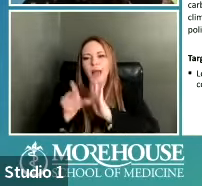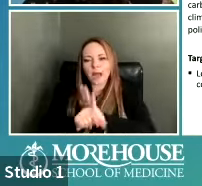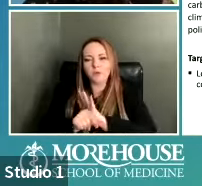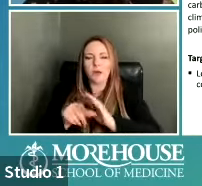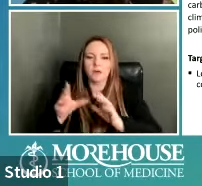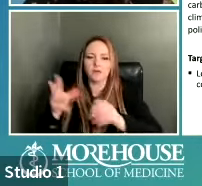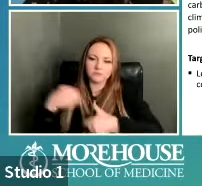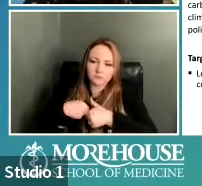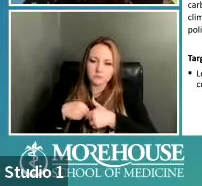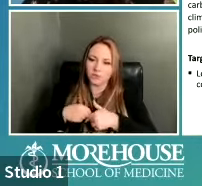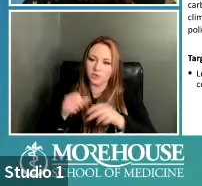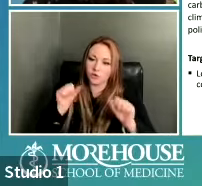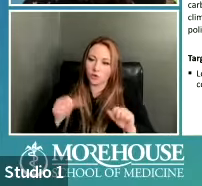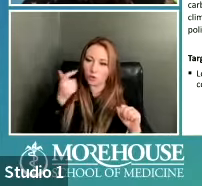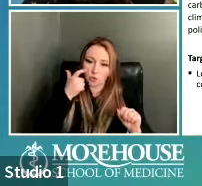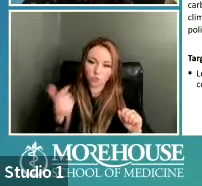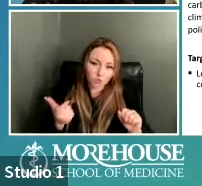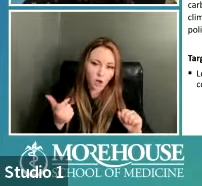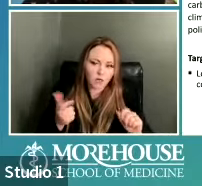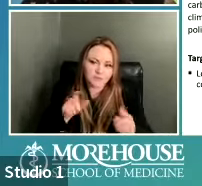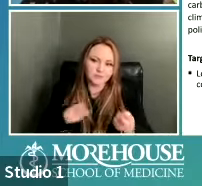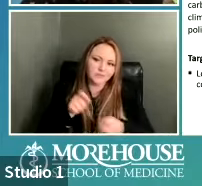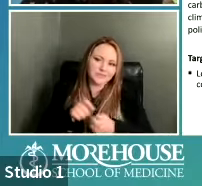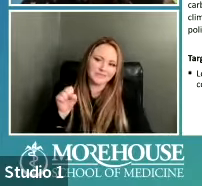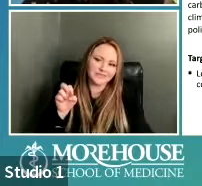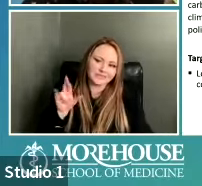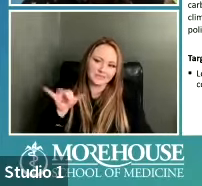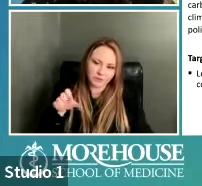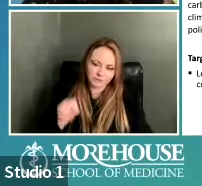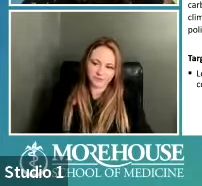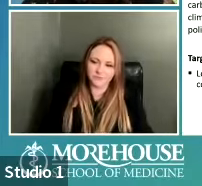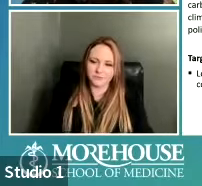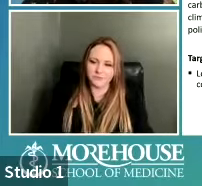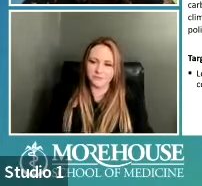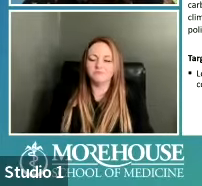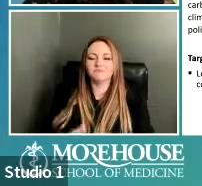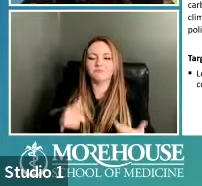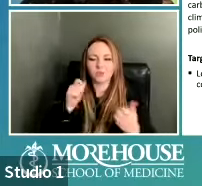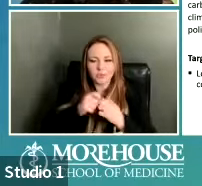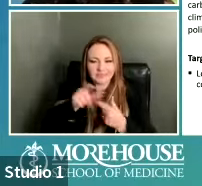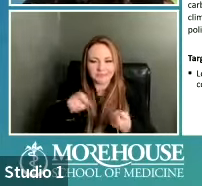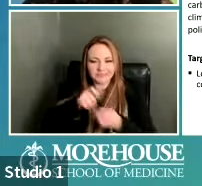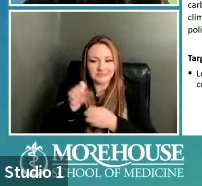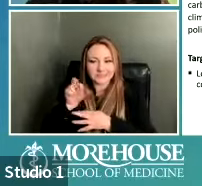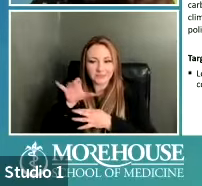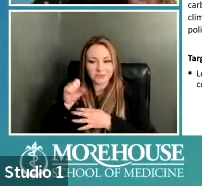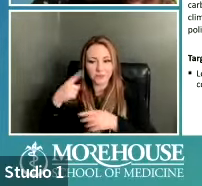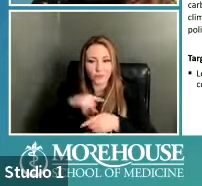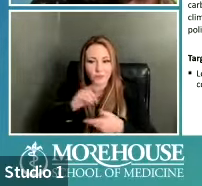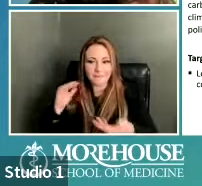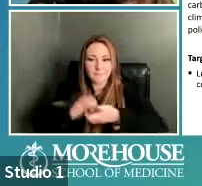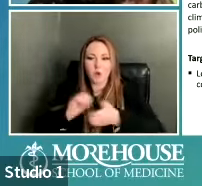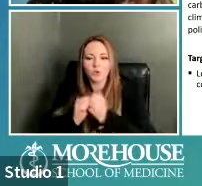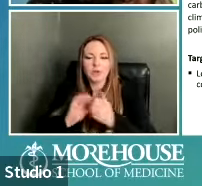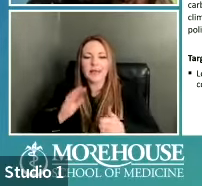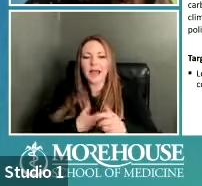or actually were able to watch the particular series. And with this particular series, we actually partnered with our